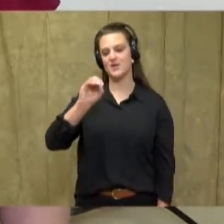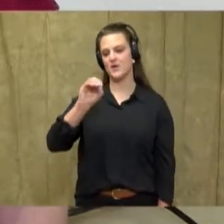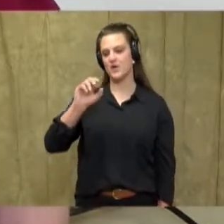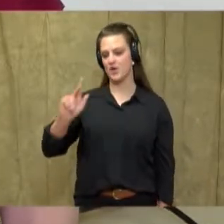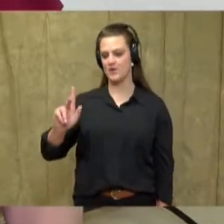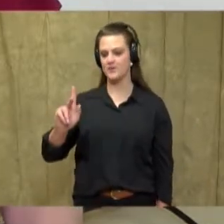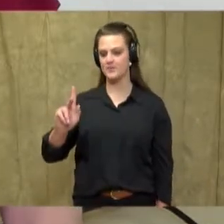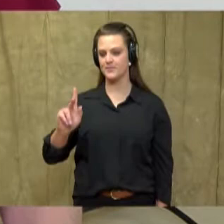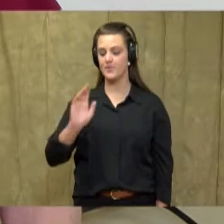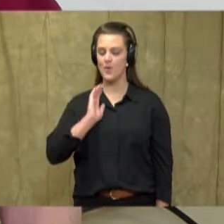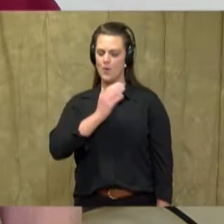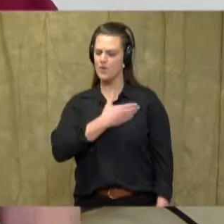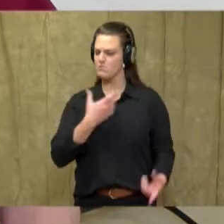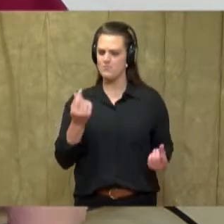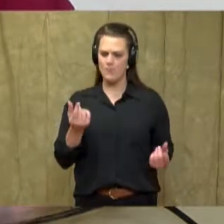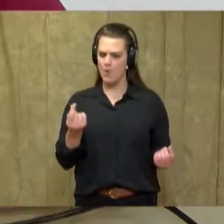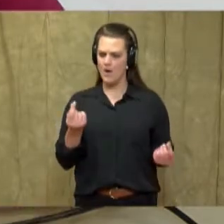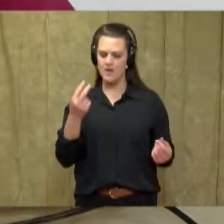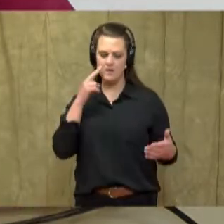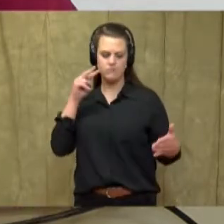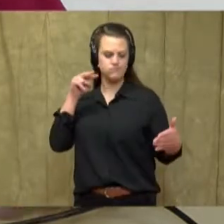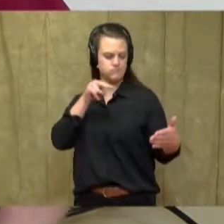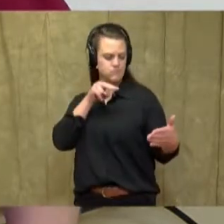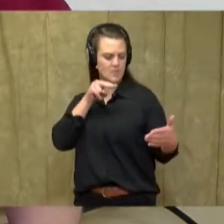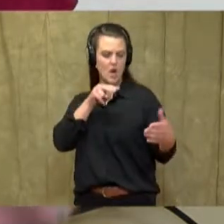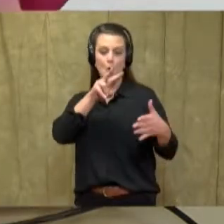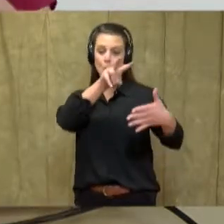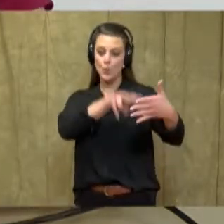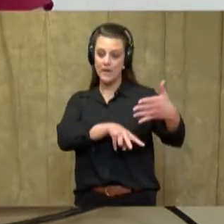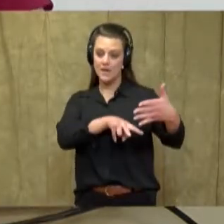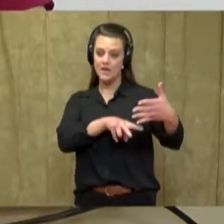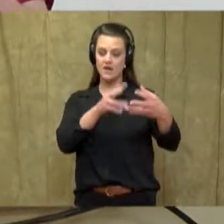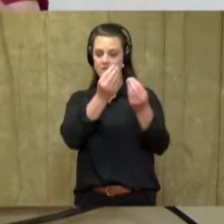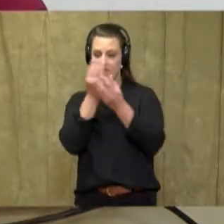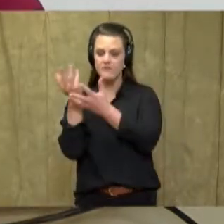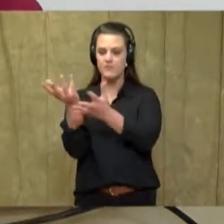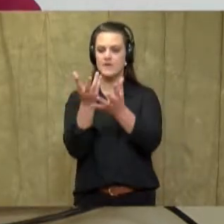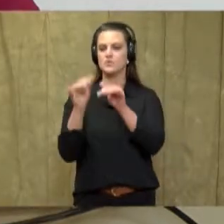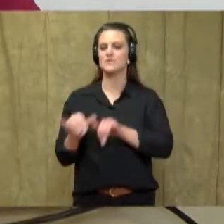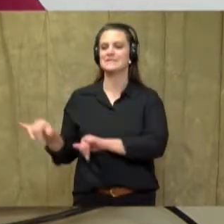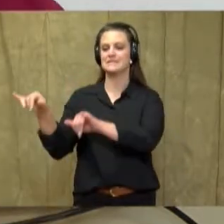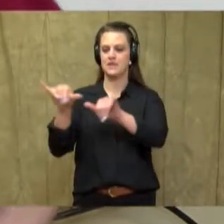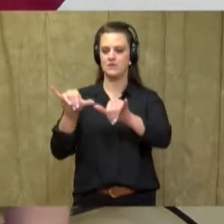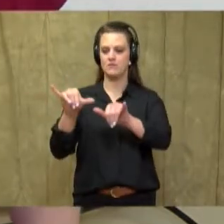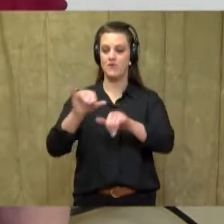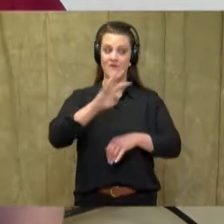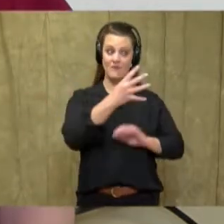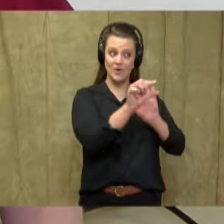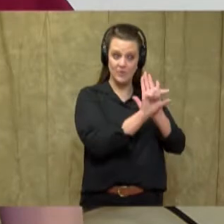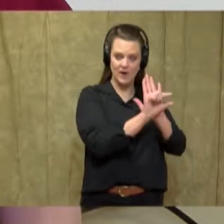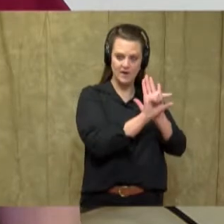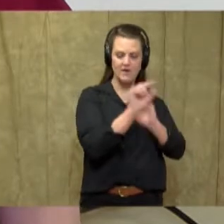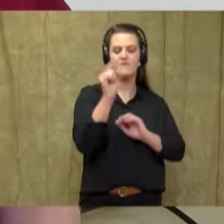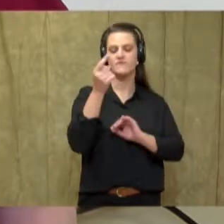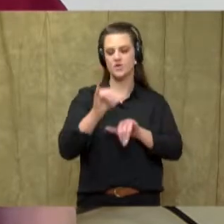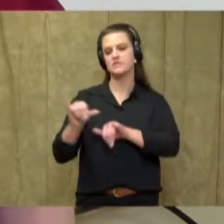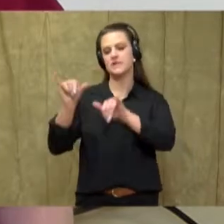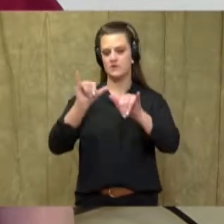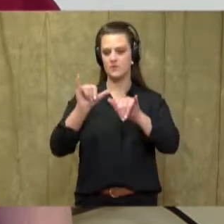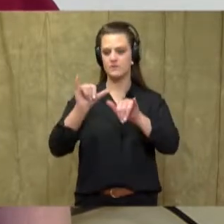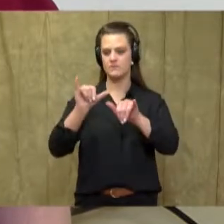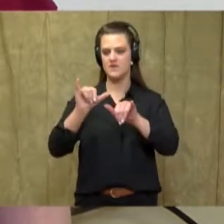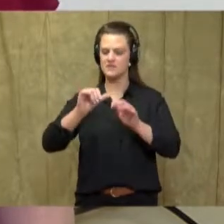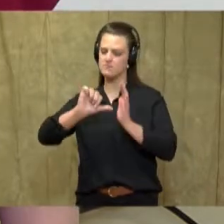have been looking at reading of informational standard, fourth grade, first standard. And again, this is a